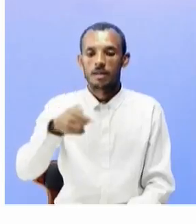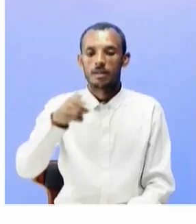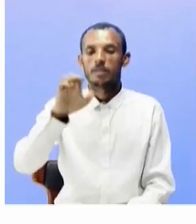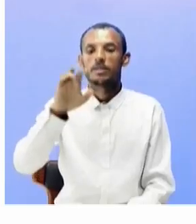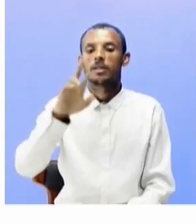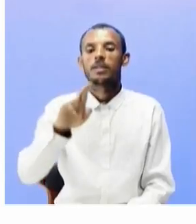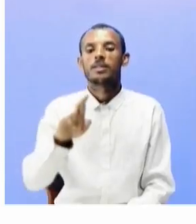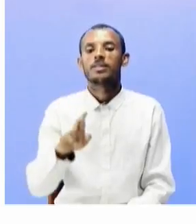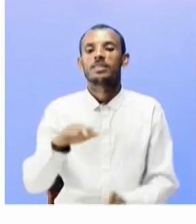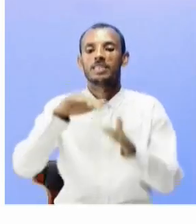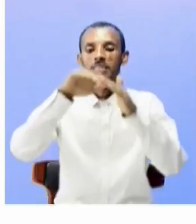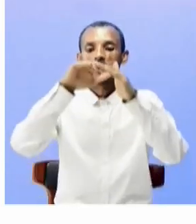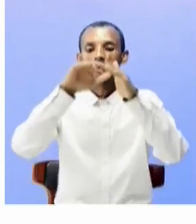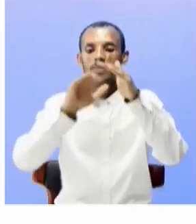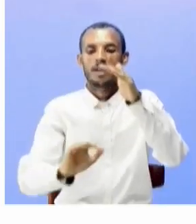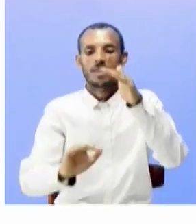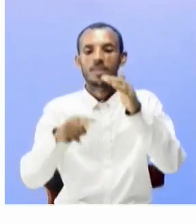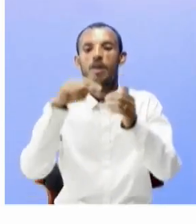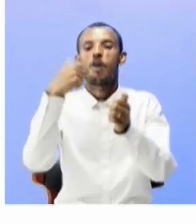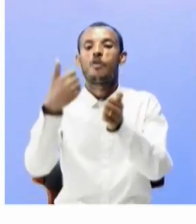Subtract the following integers.